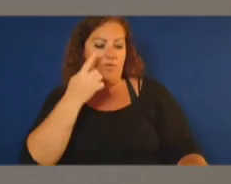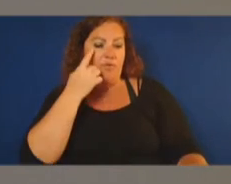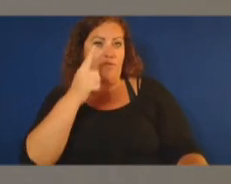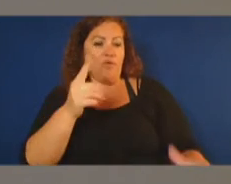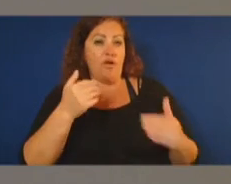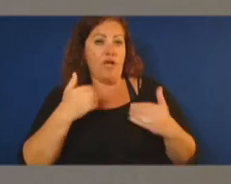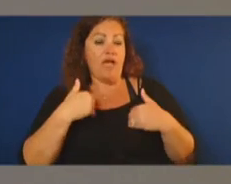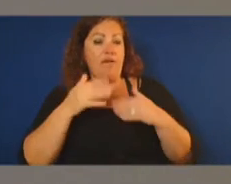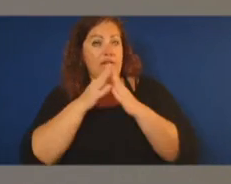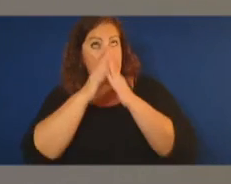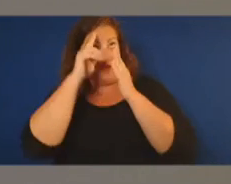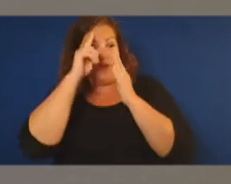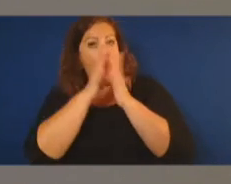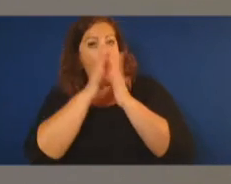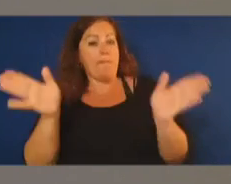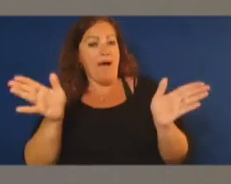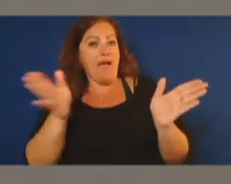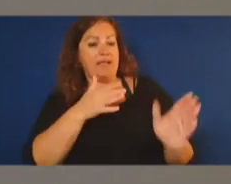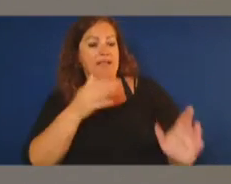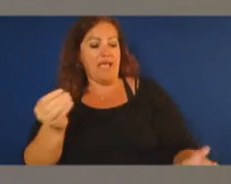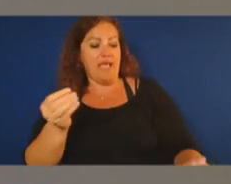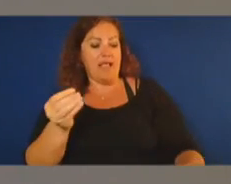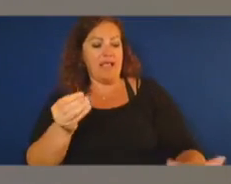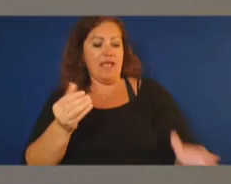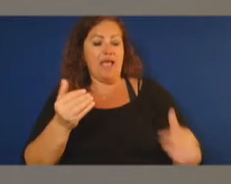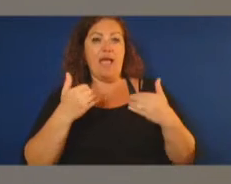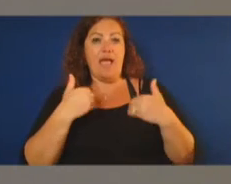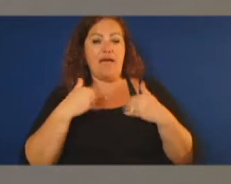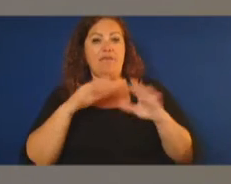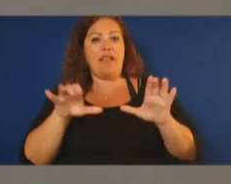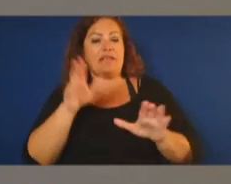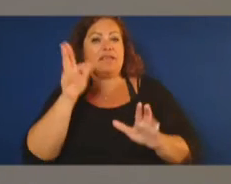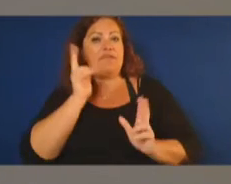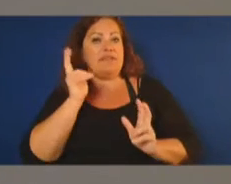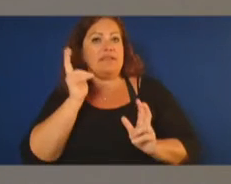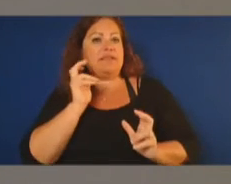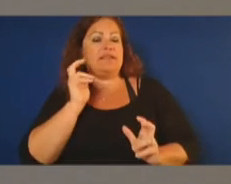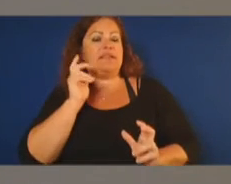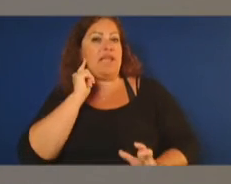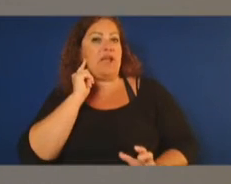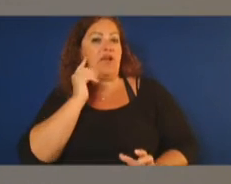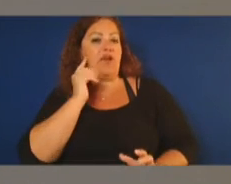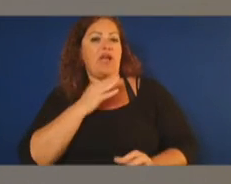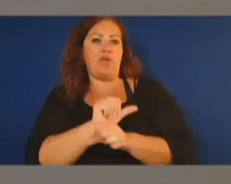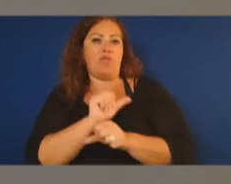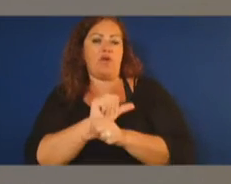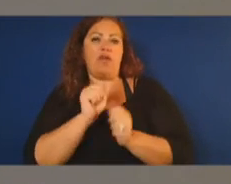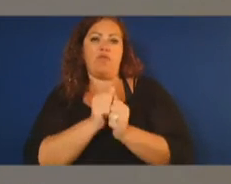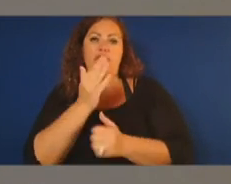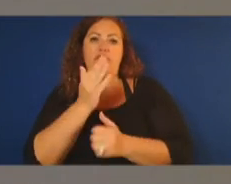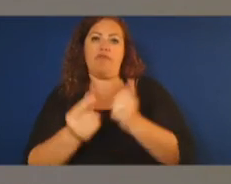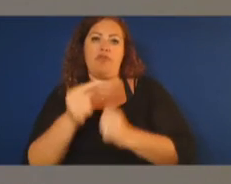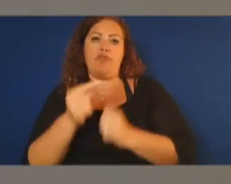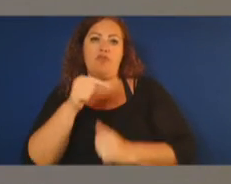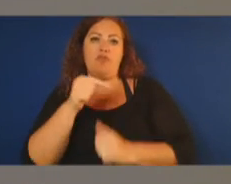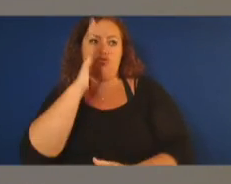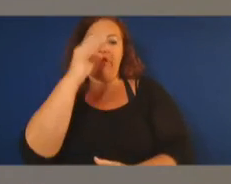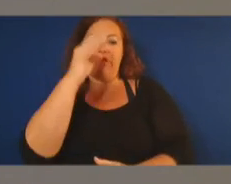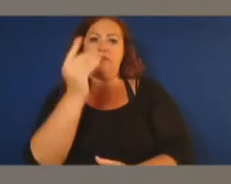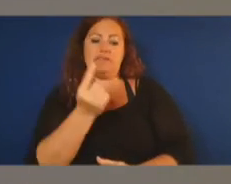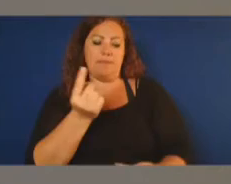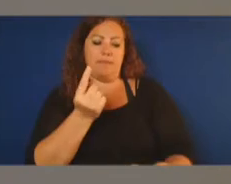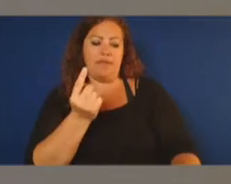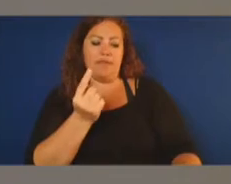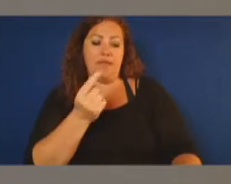open mind and um having an active listening ear and working with every want to create something even